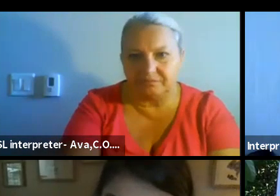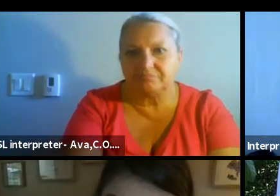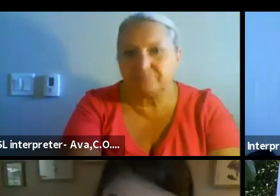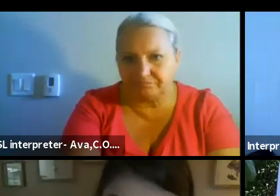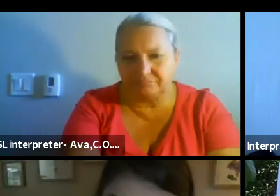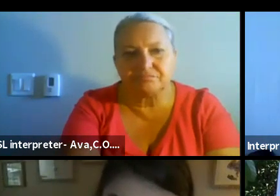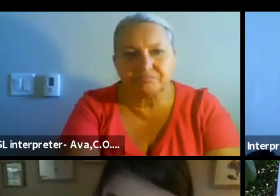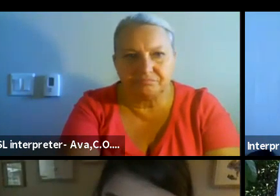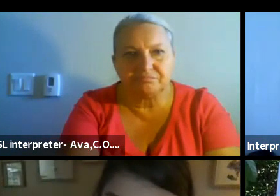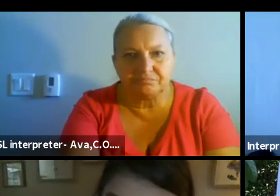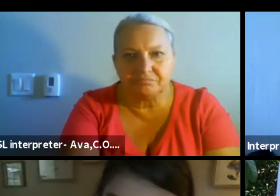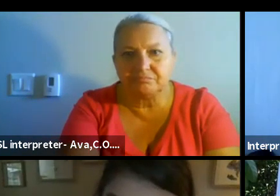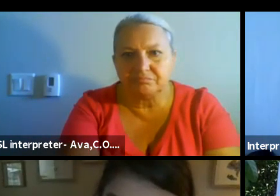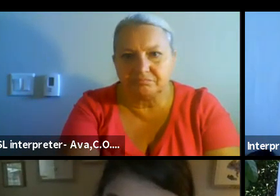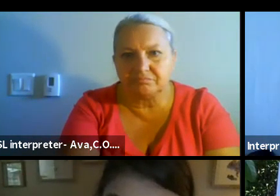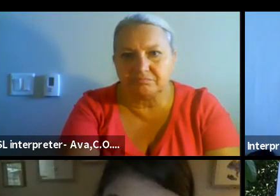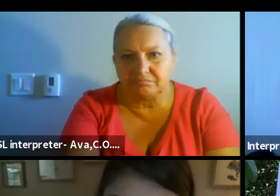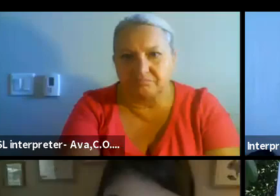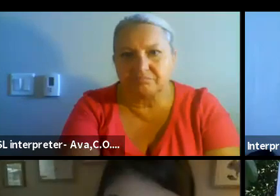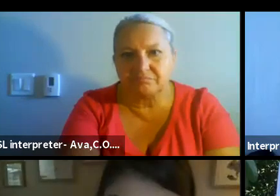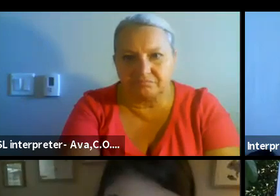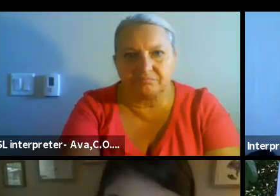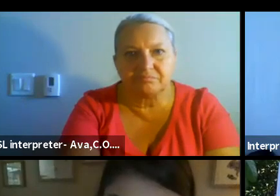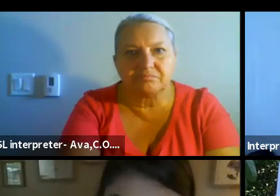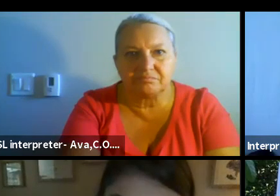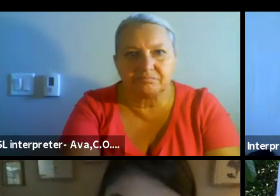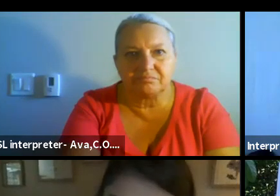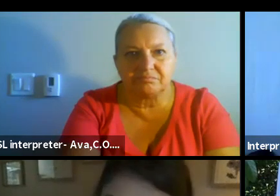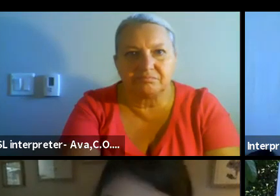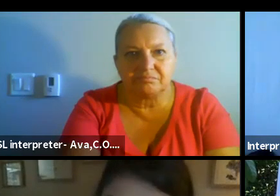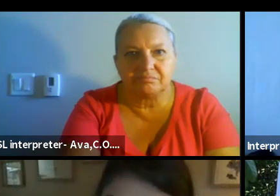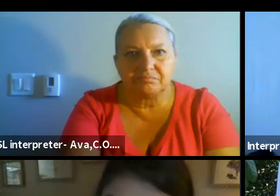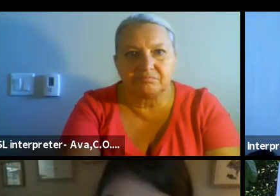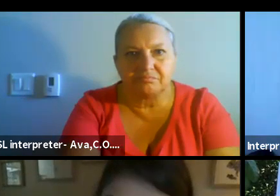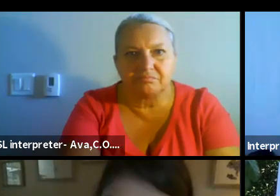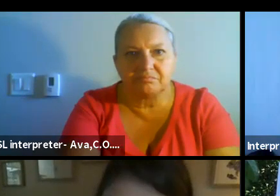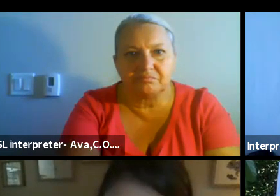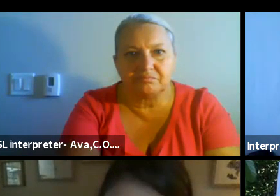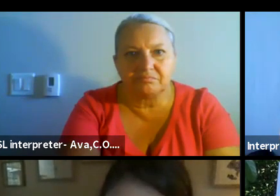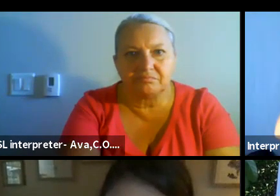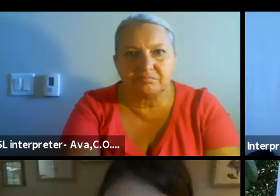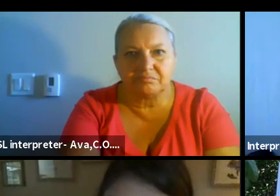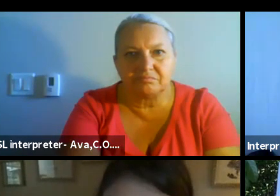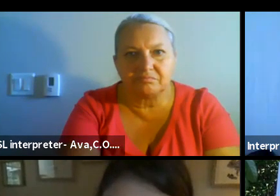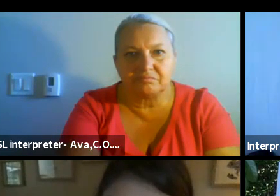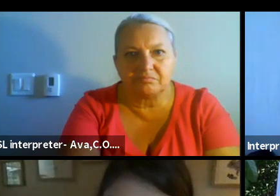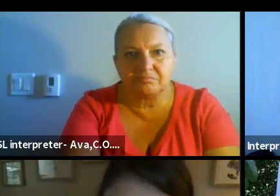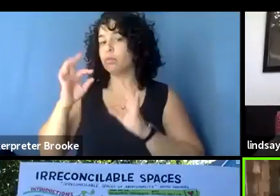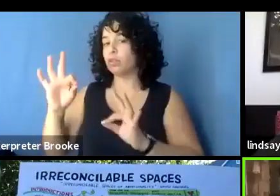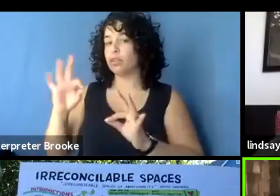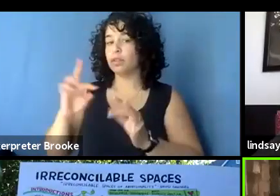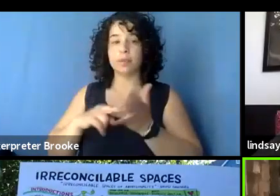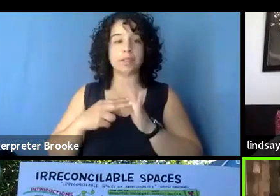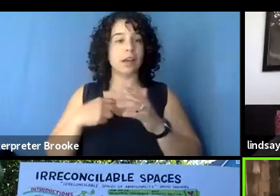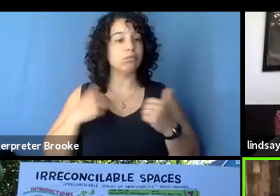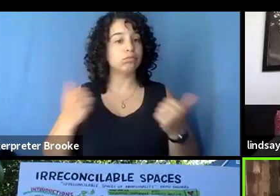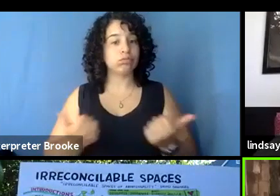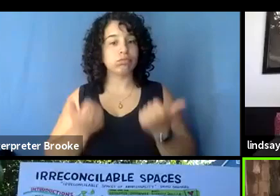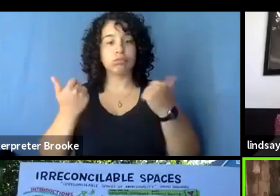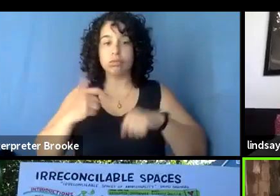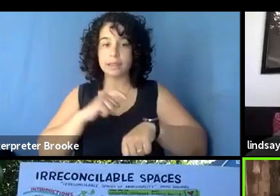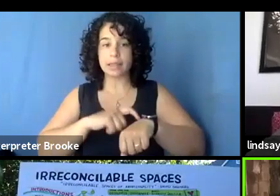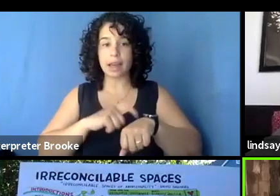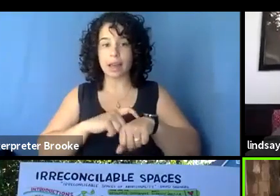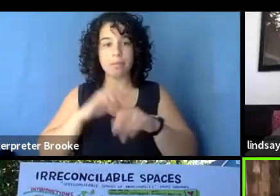Oh, this is gorgeous. Gorgeous. We have a fair amount of time. Good. And I'll need you